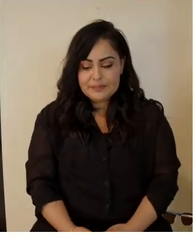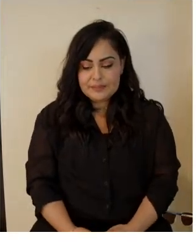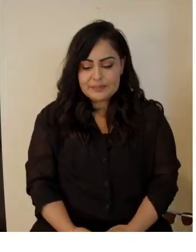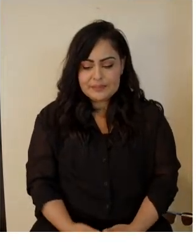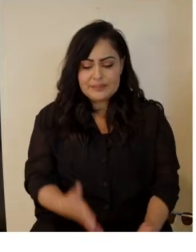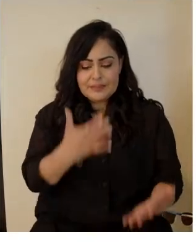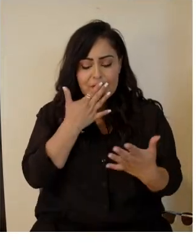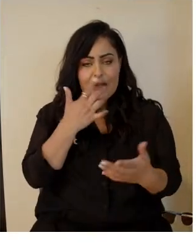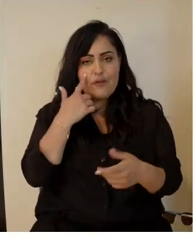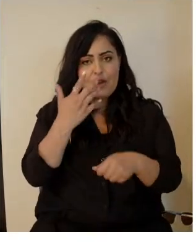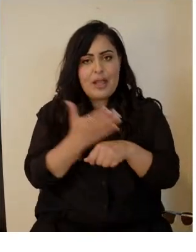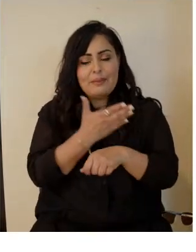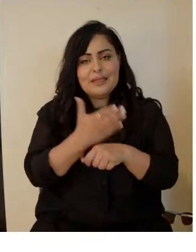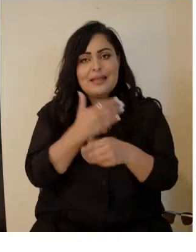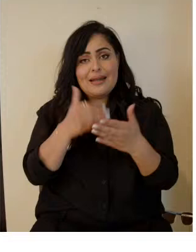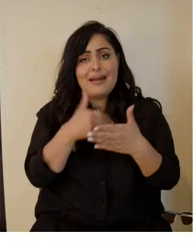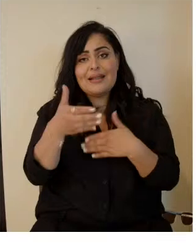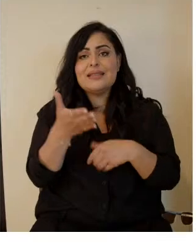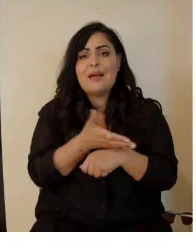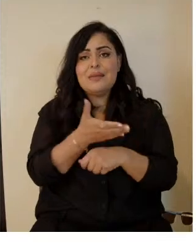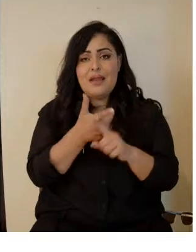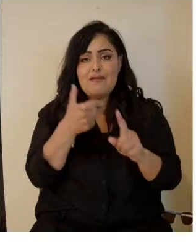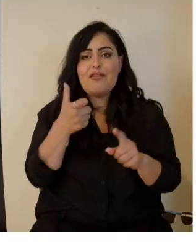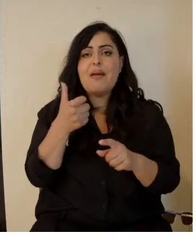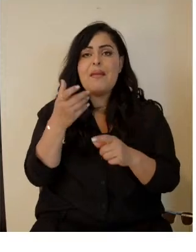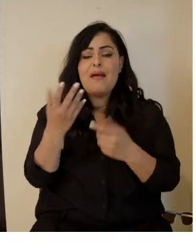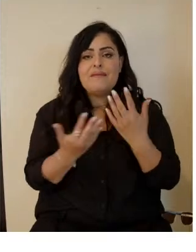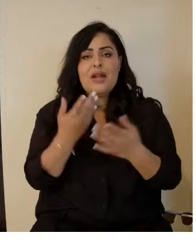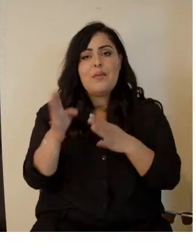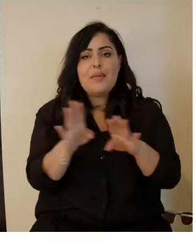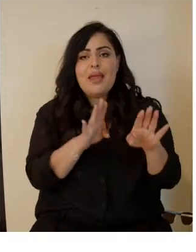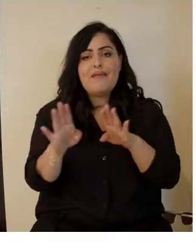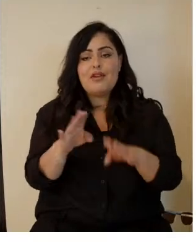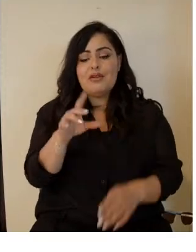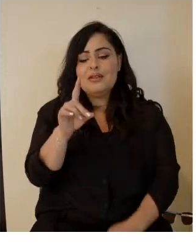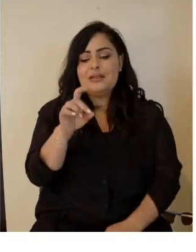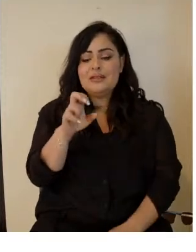Thank you for the update. Our next update will be from our fire behavior analyst, Dennis Burns.